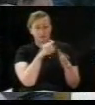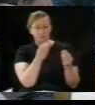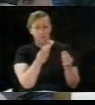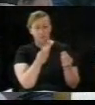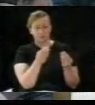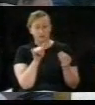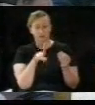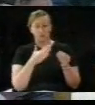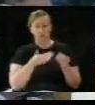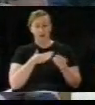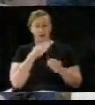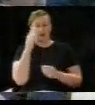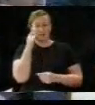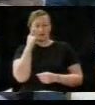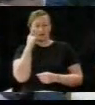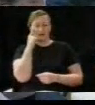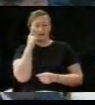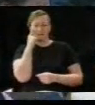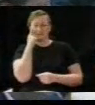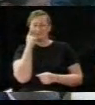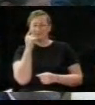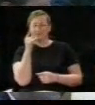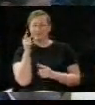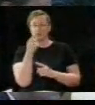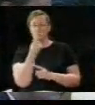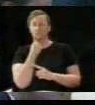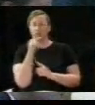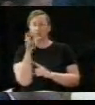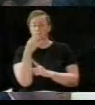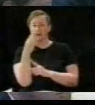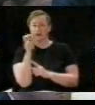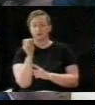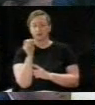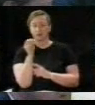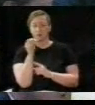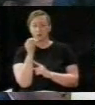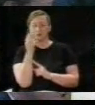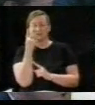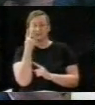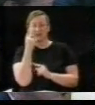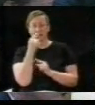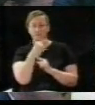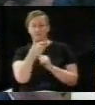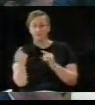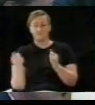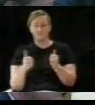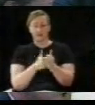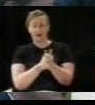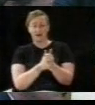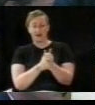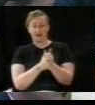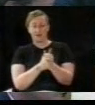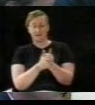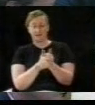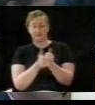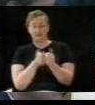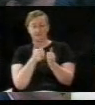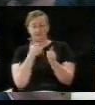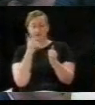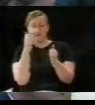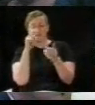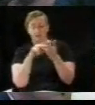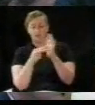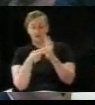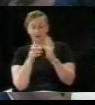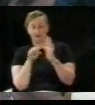flag to the Election Commission to look behind the intent of that registrant.